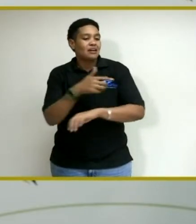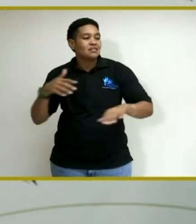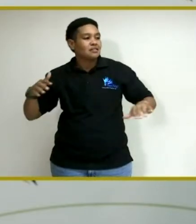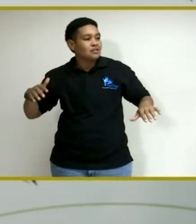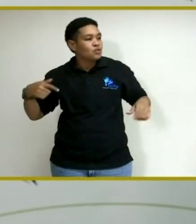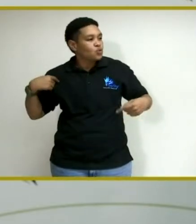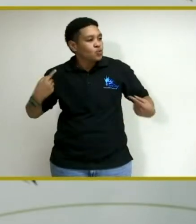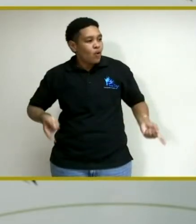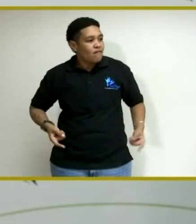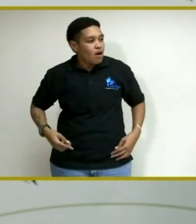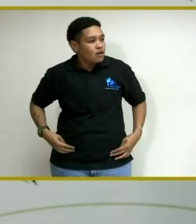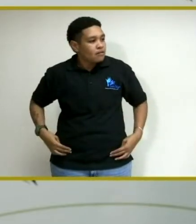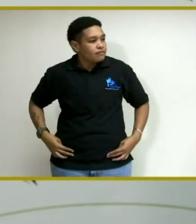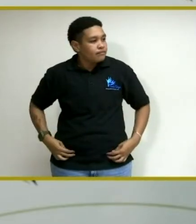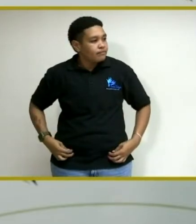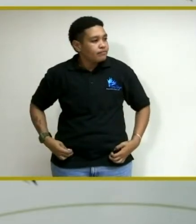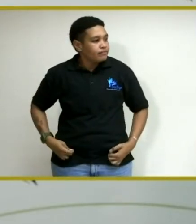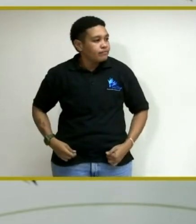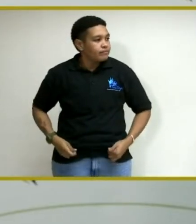far.